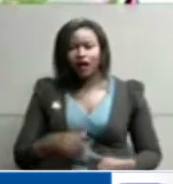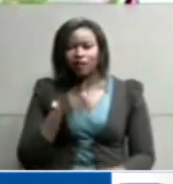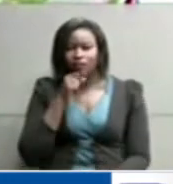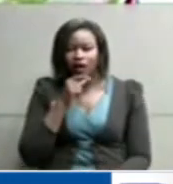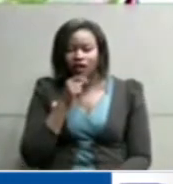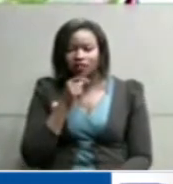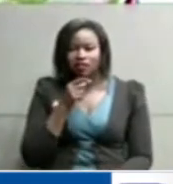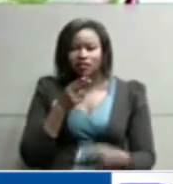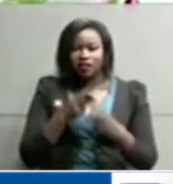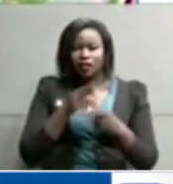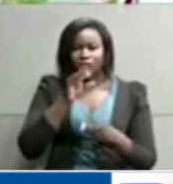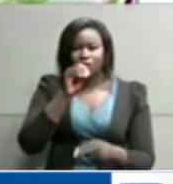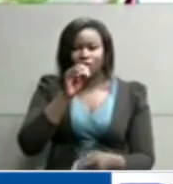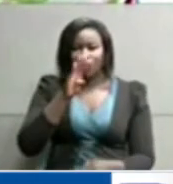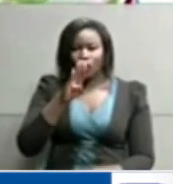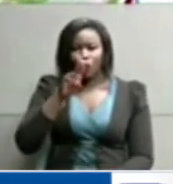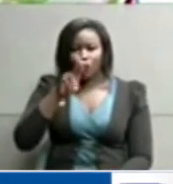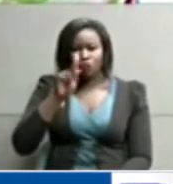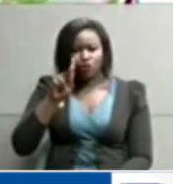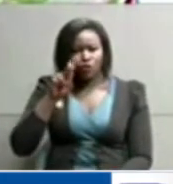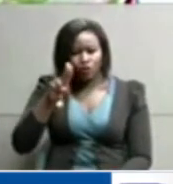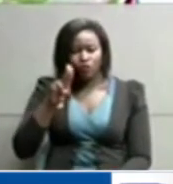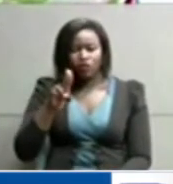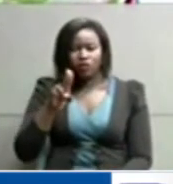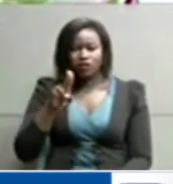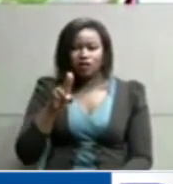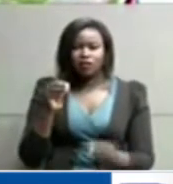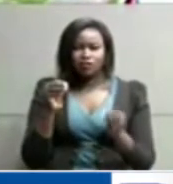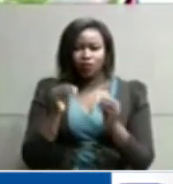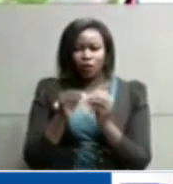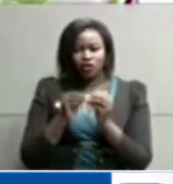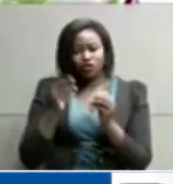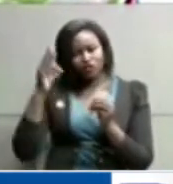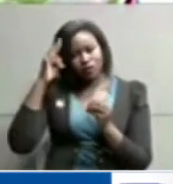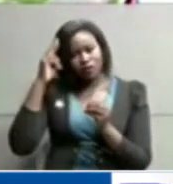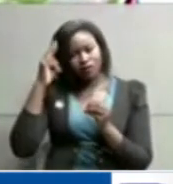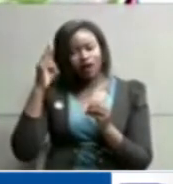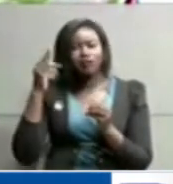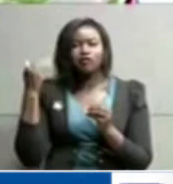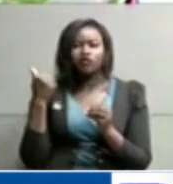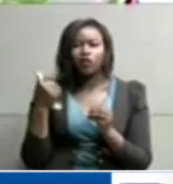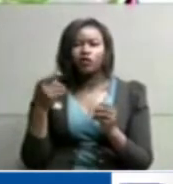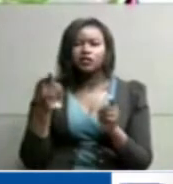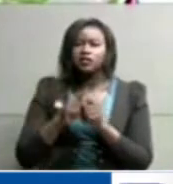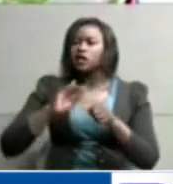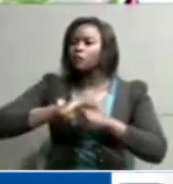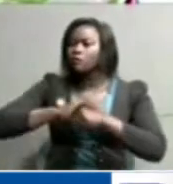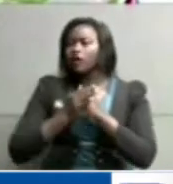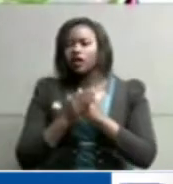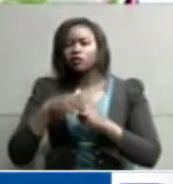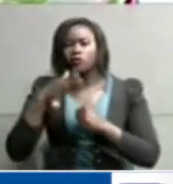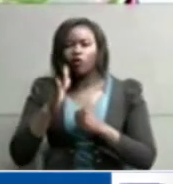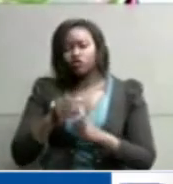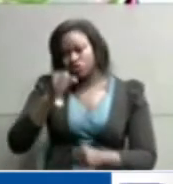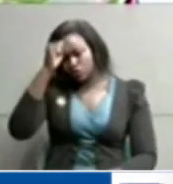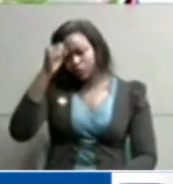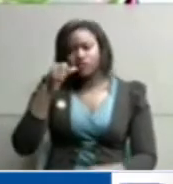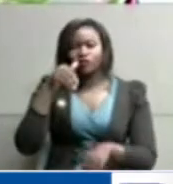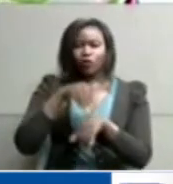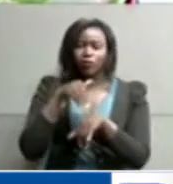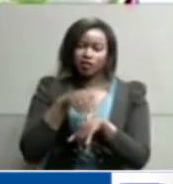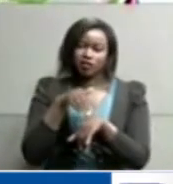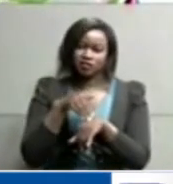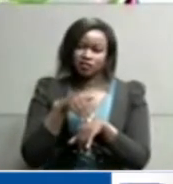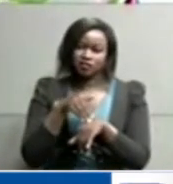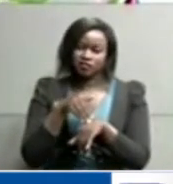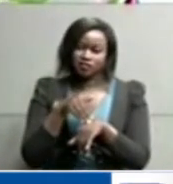Obuku. You remember the other Obuku boy who was making a lot of nonsense.